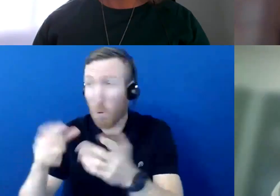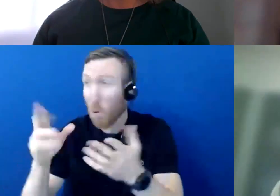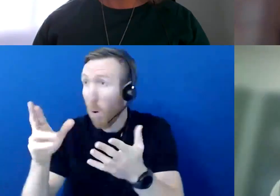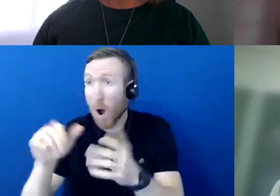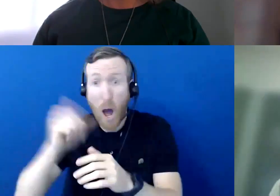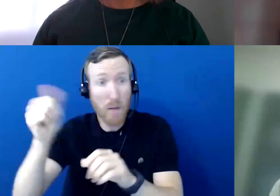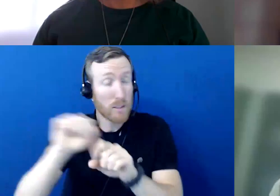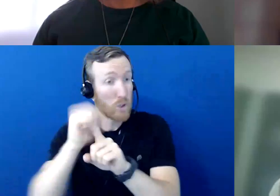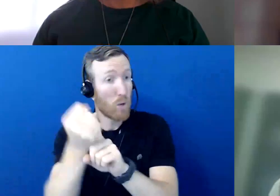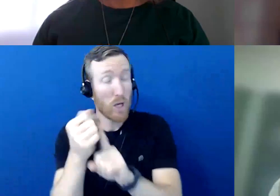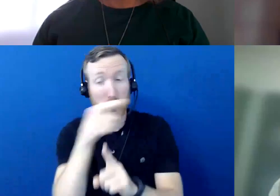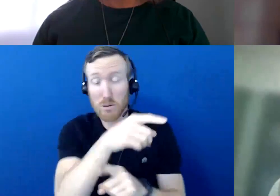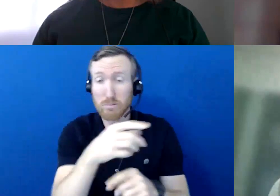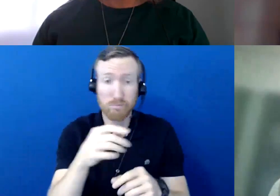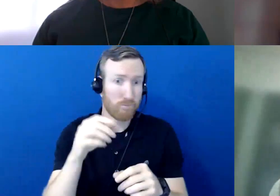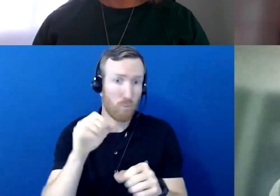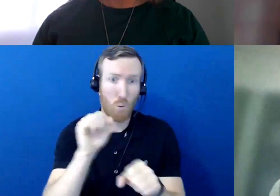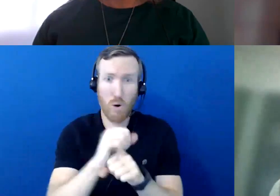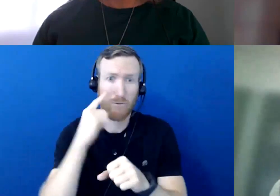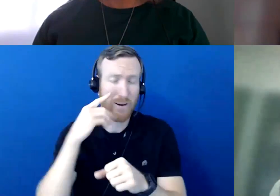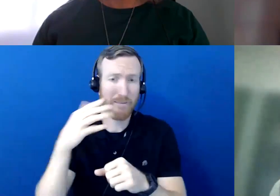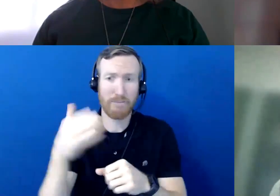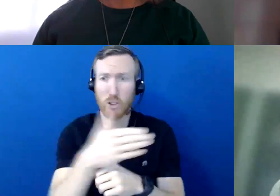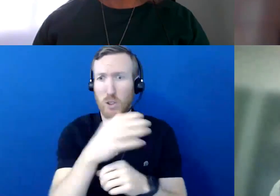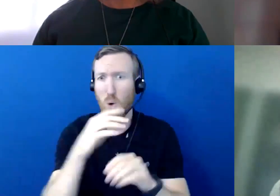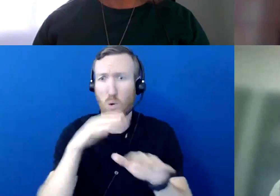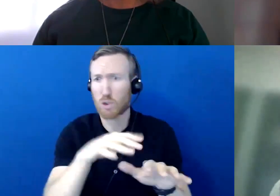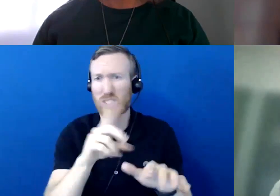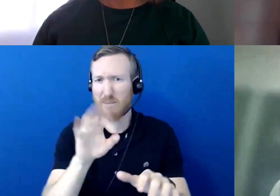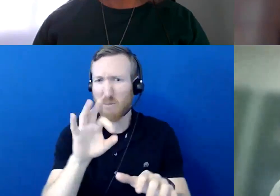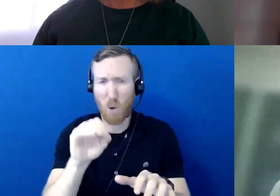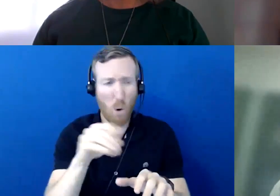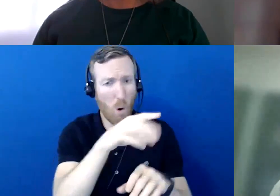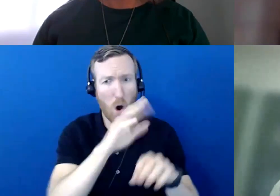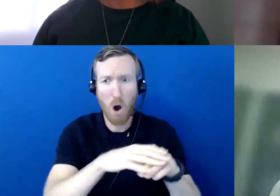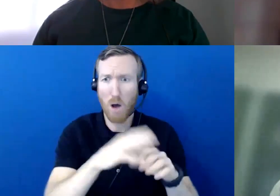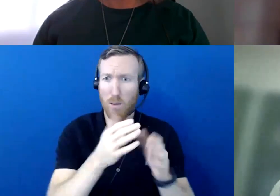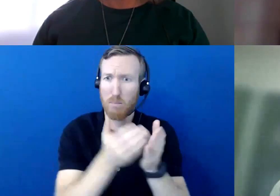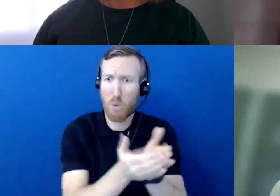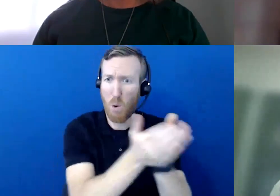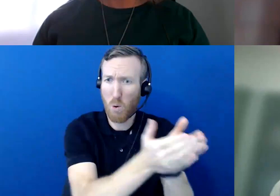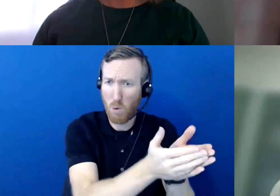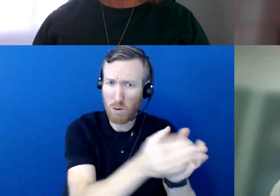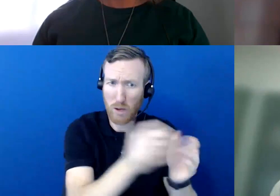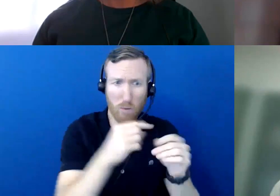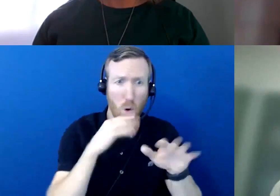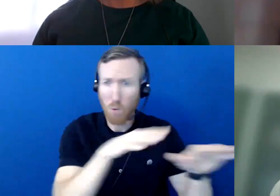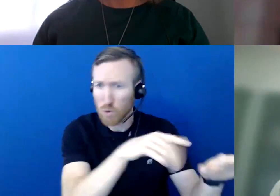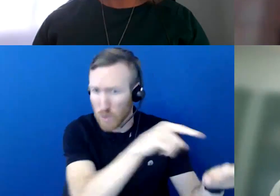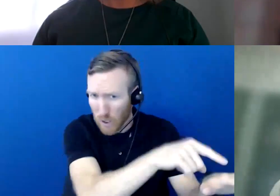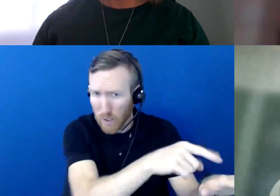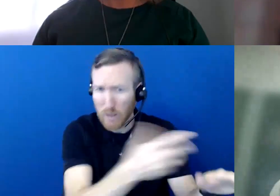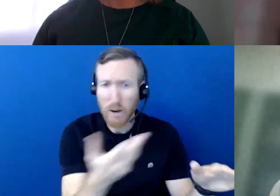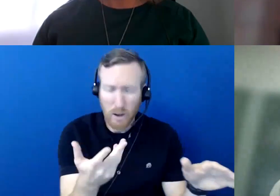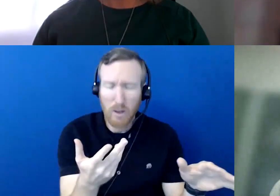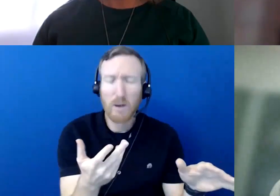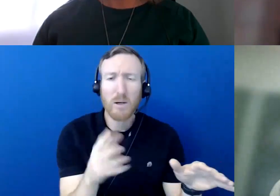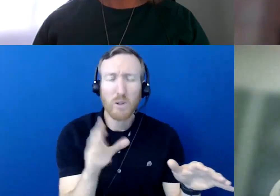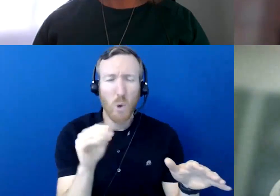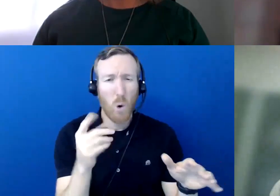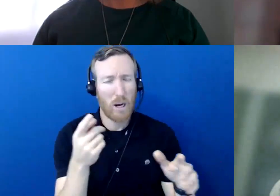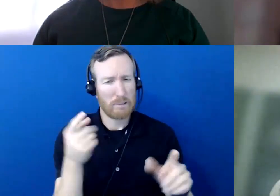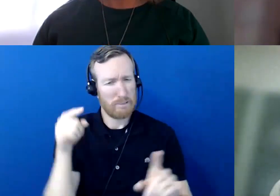at Fisheries and Oceans or the Coast Guard, or it really needs to take into consideration the